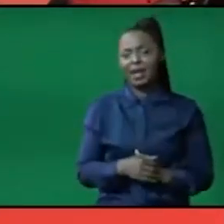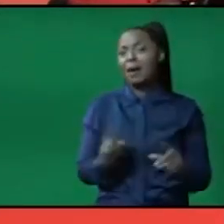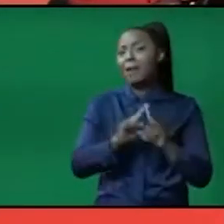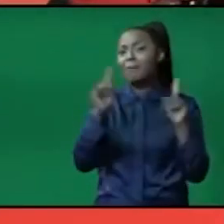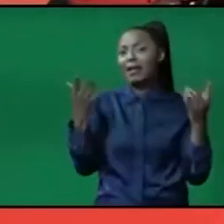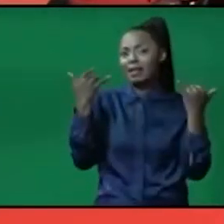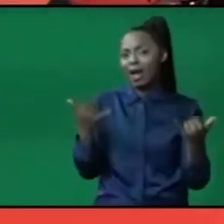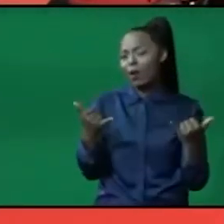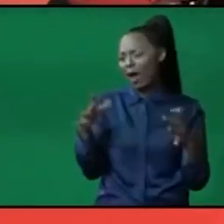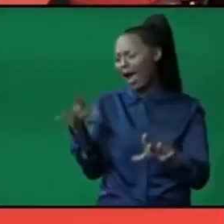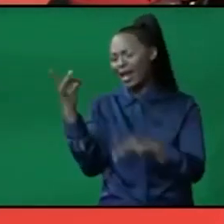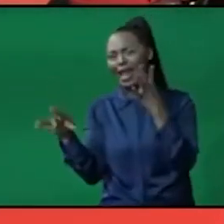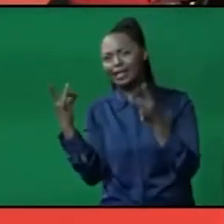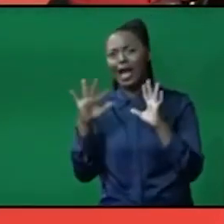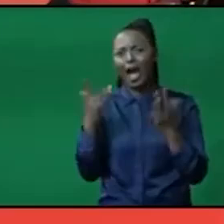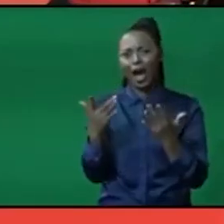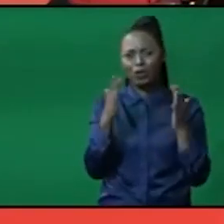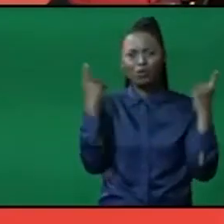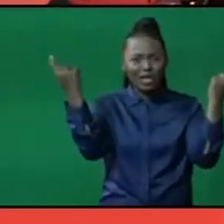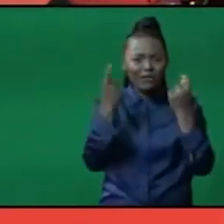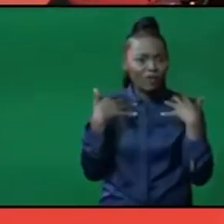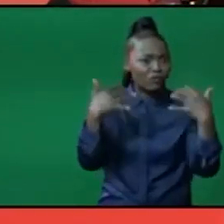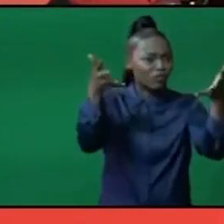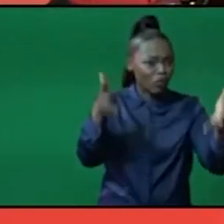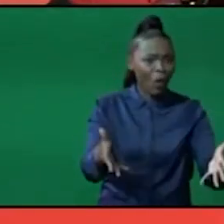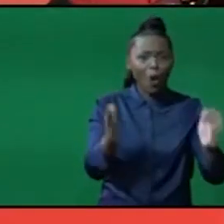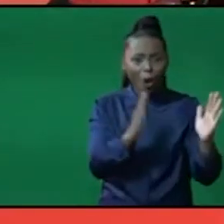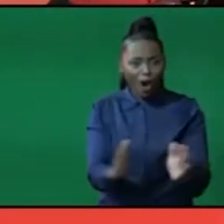how a gathering is organized. From which experience when?